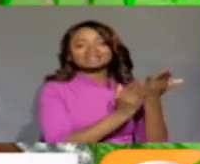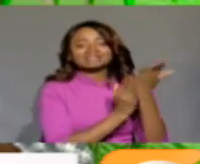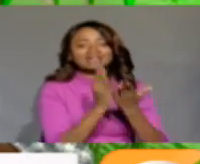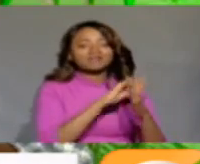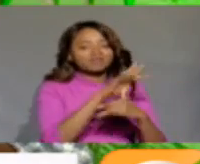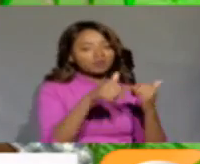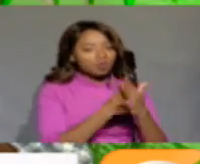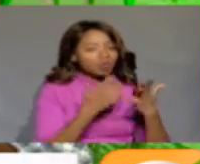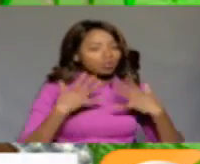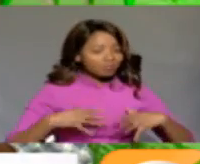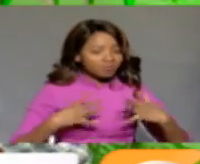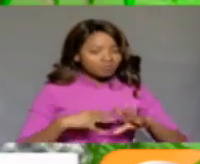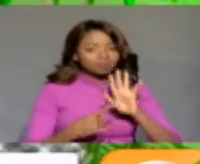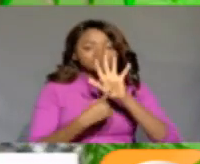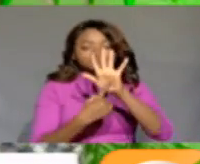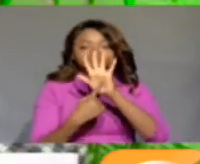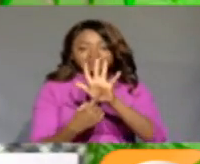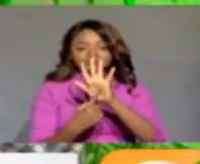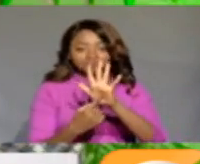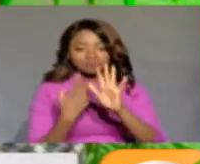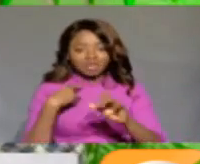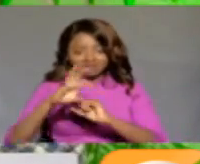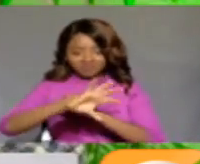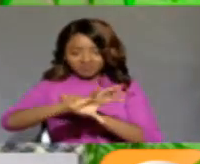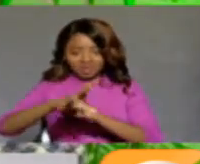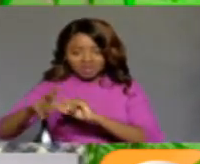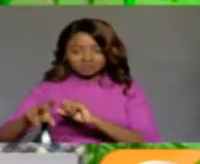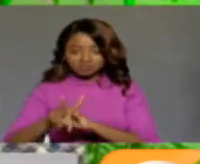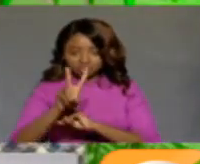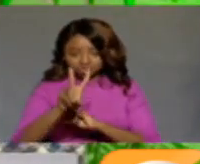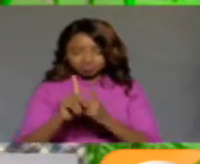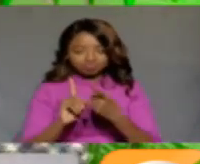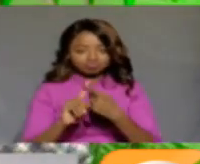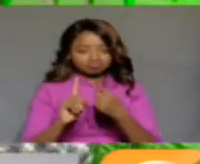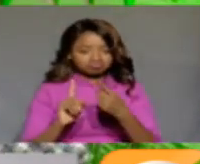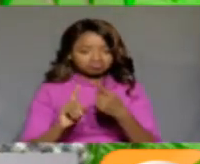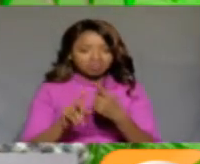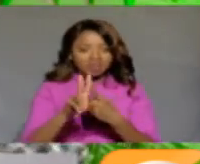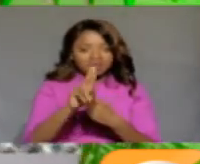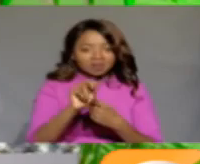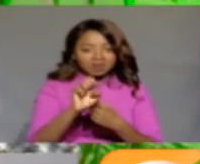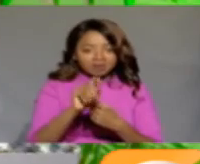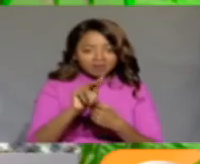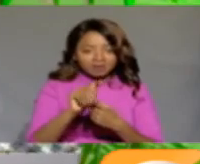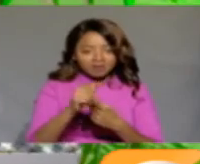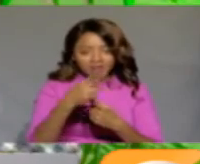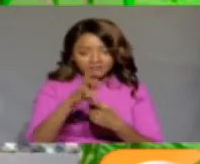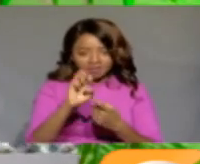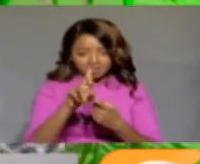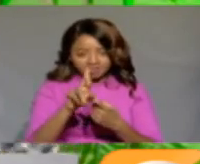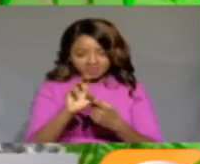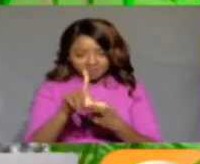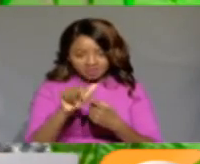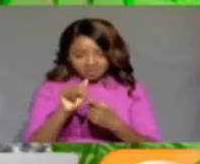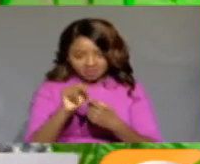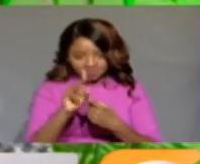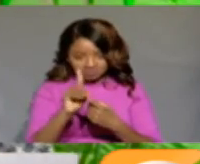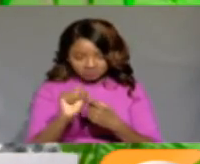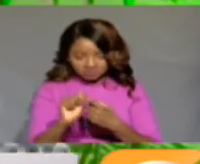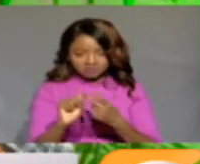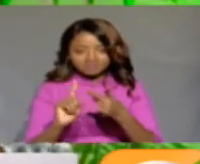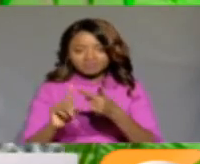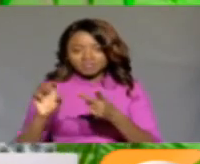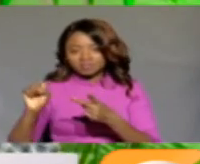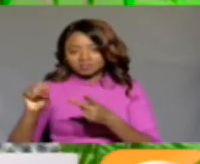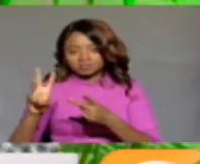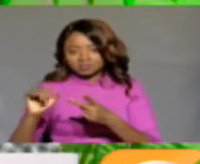two, maybe the Switzerland and Netherlands. You'll find in such countries, for me to arrest you